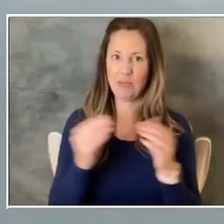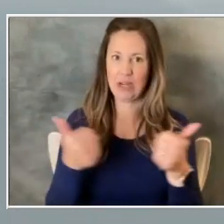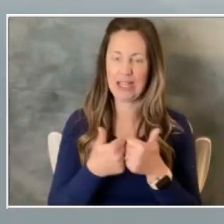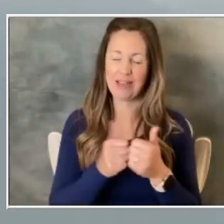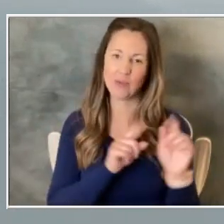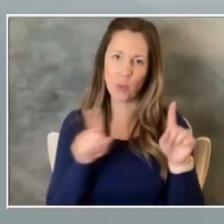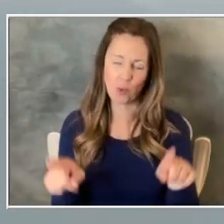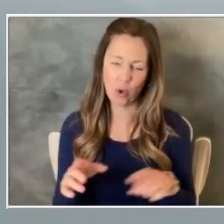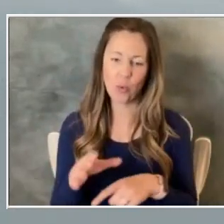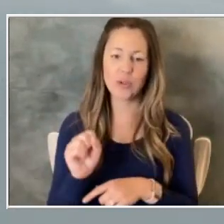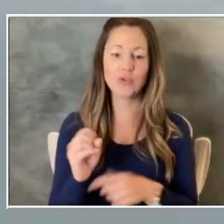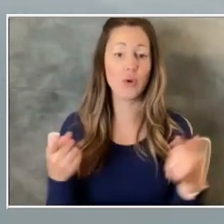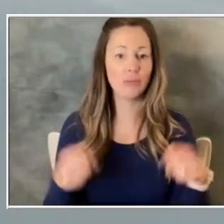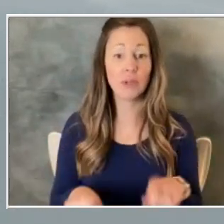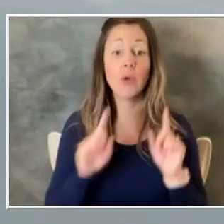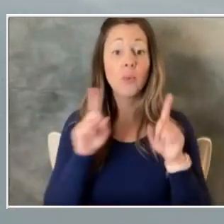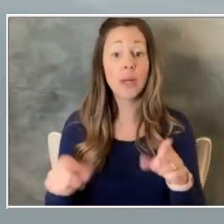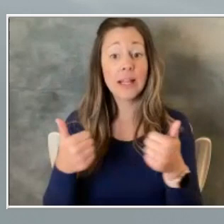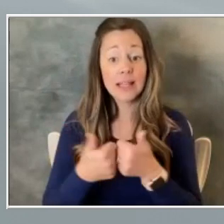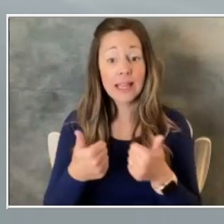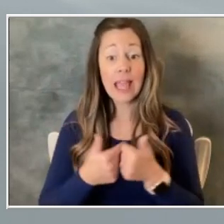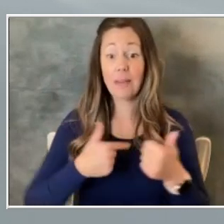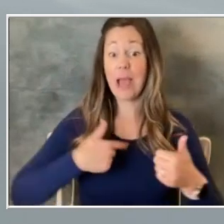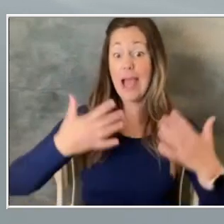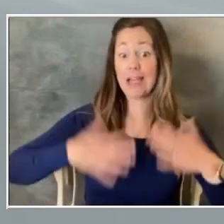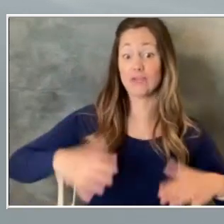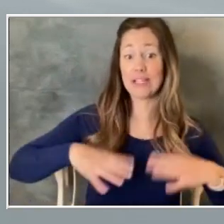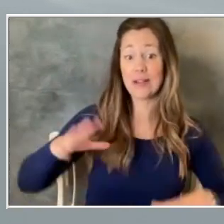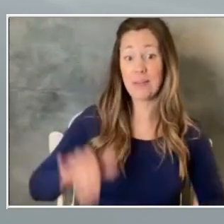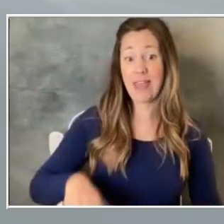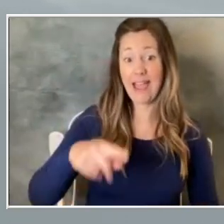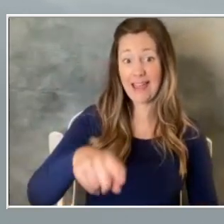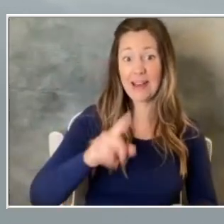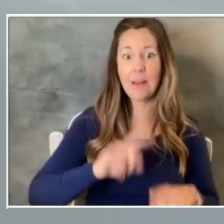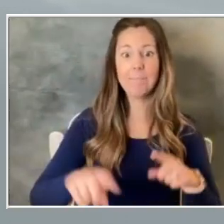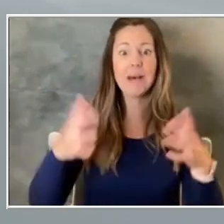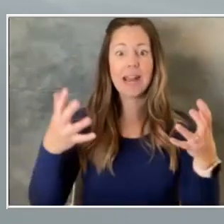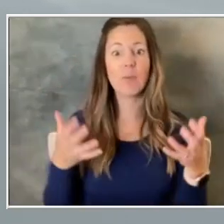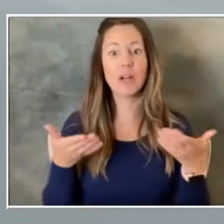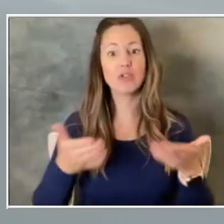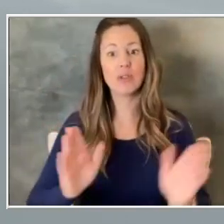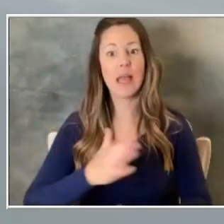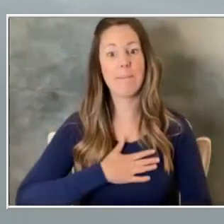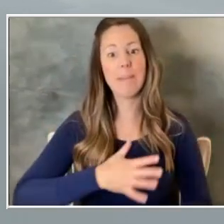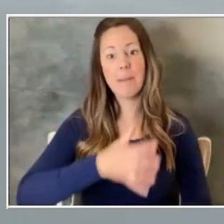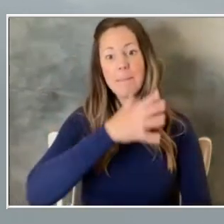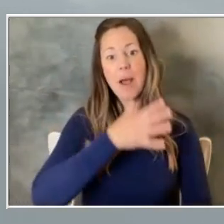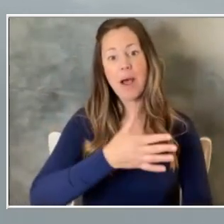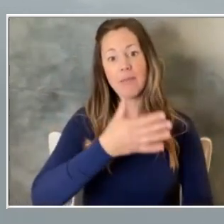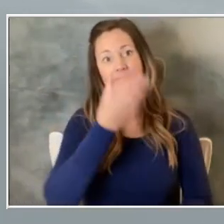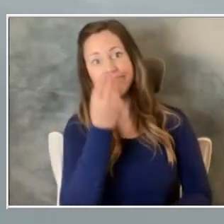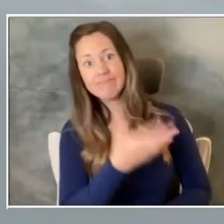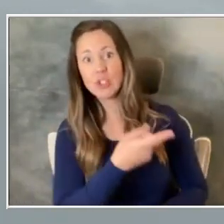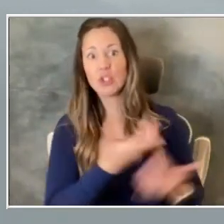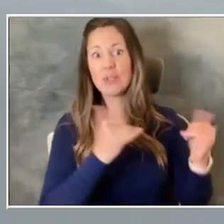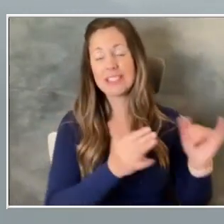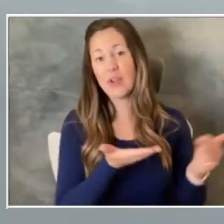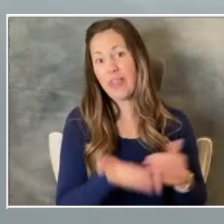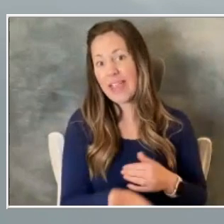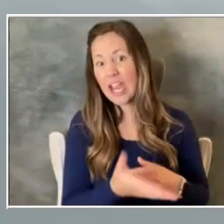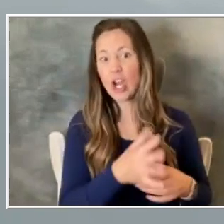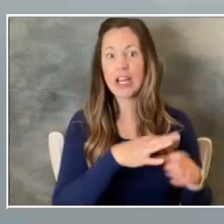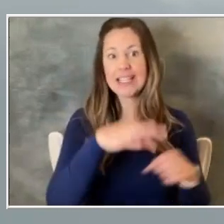so I took him to the game, dressed up like the Big Yeti, but I wanted to let my mom know that she was there in spirit, so I made the sign for